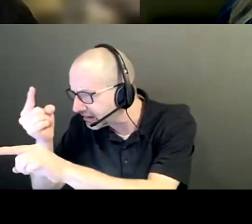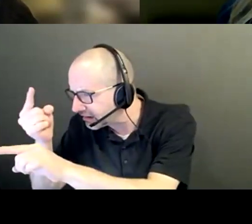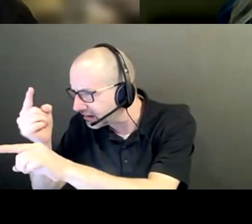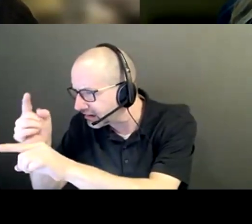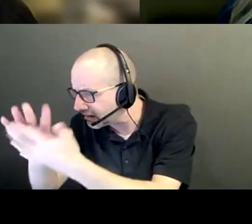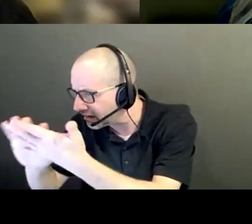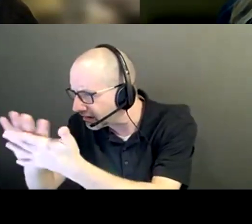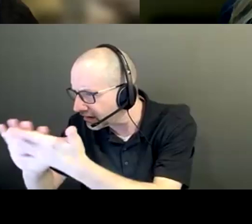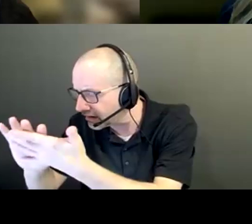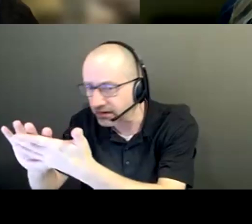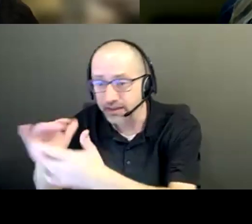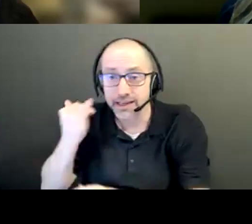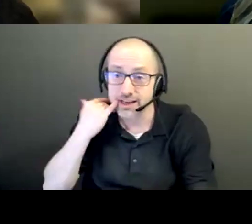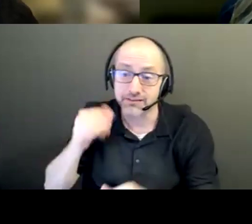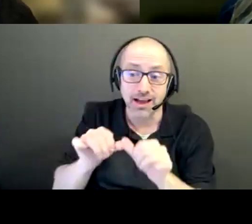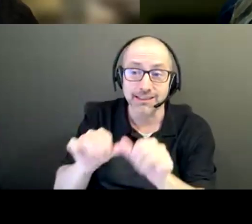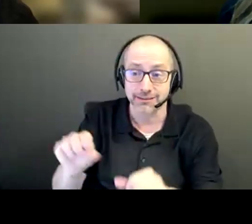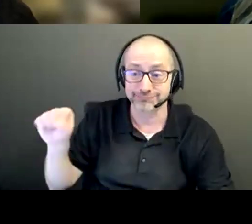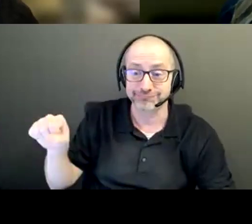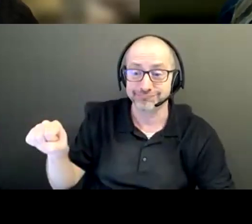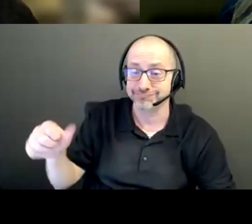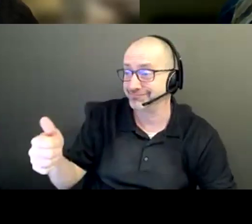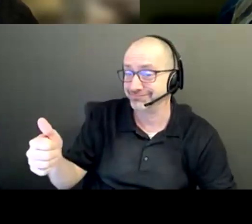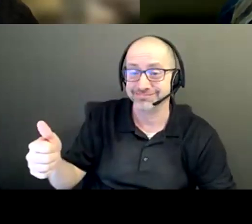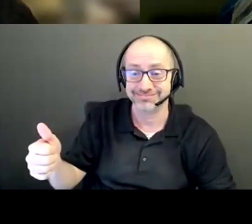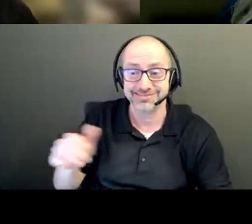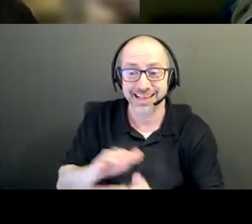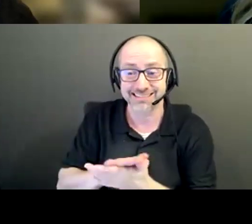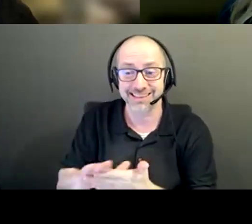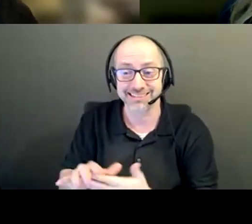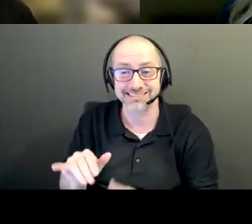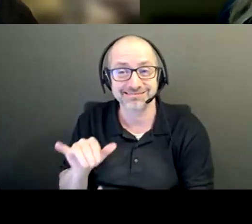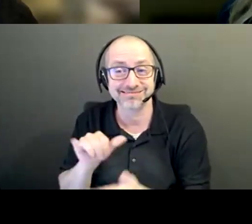if I keep nodding and saying that's nice, but I could be saying something bad